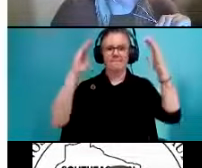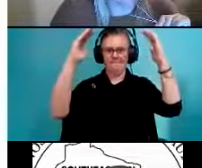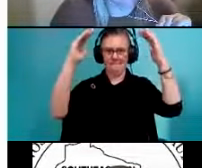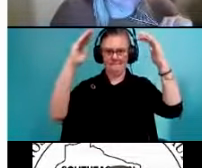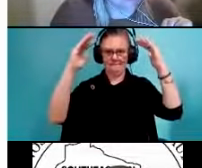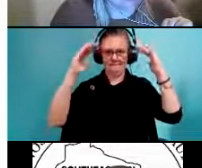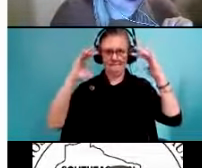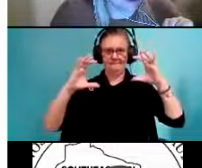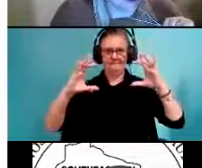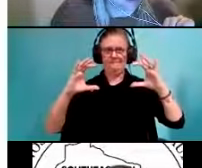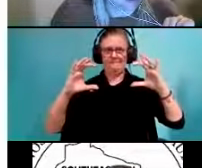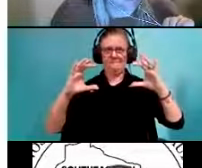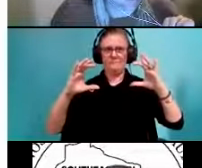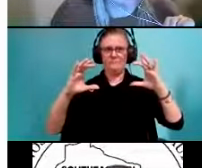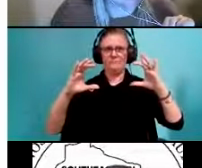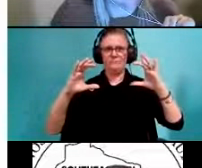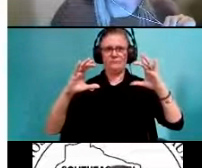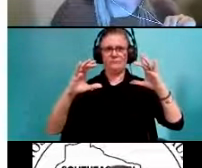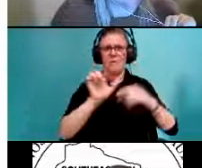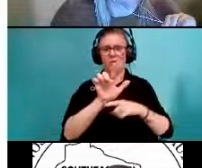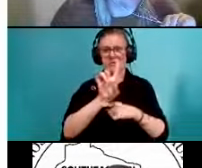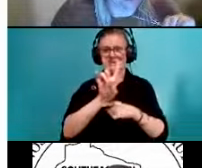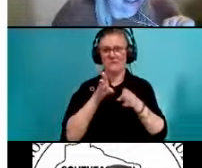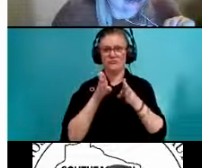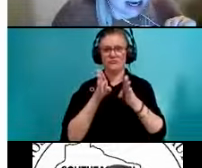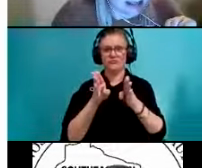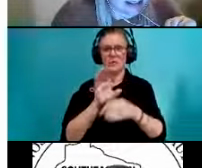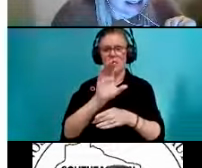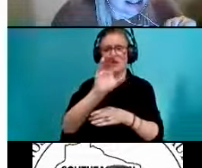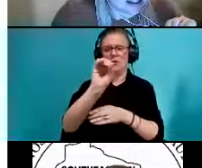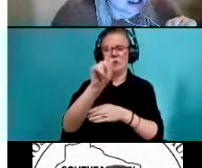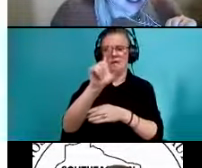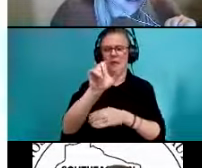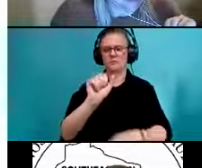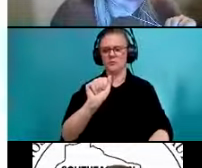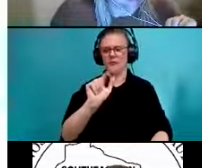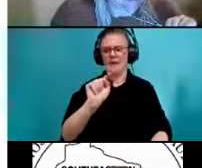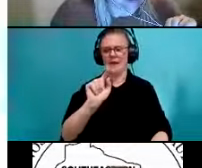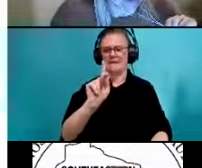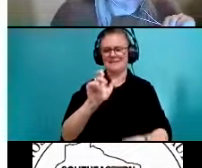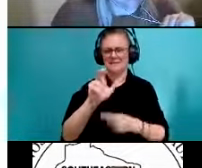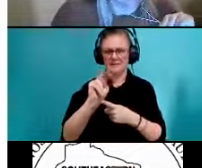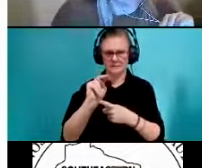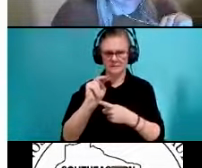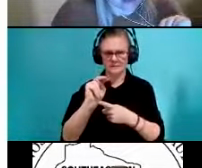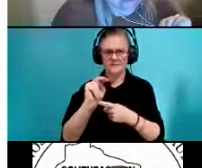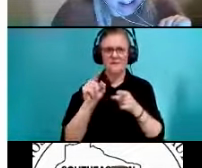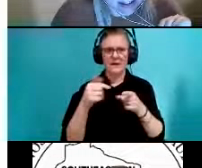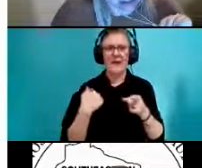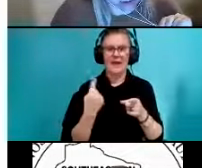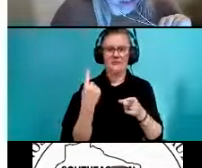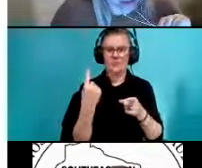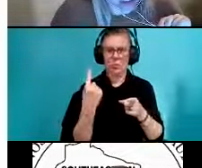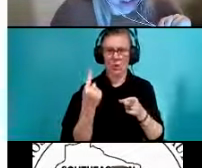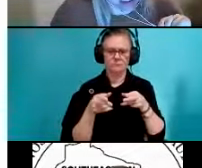Continuing down the corridor on 27th Street from Cornell to Atkinson, this segment has one drive lane